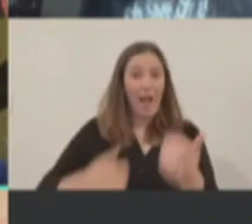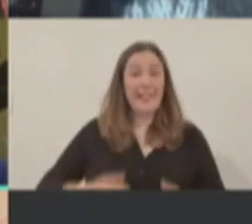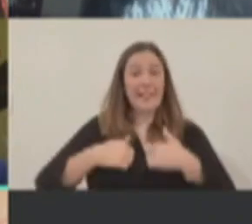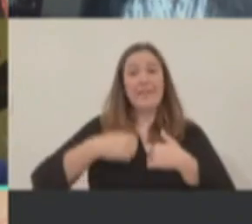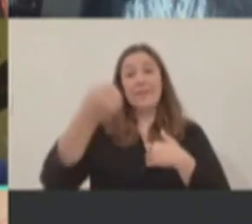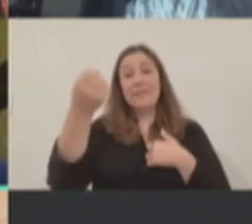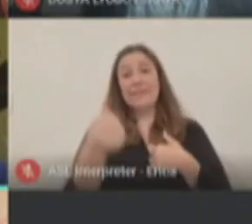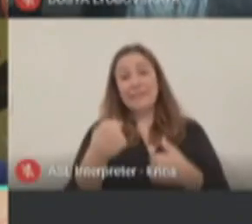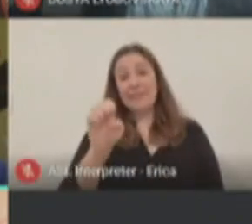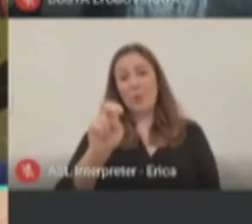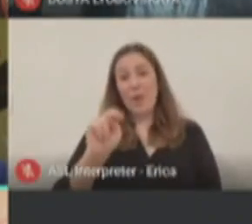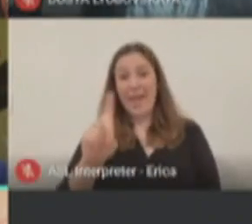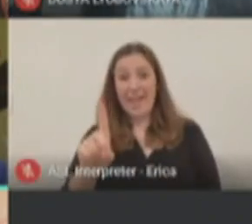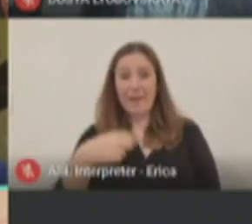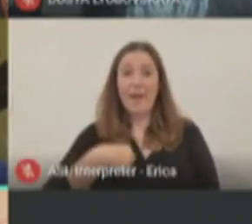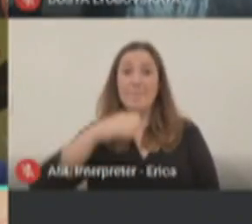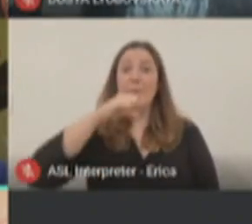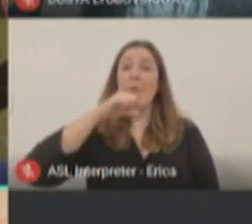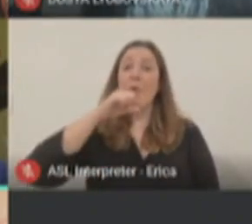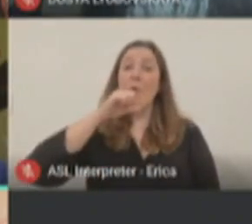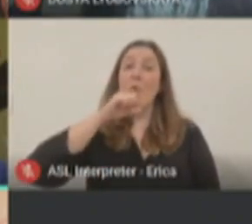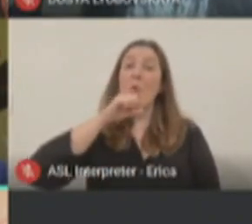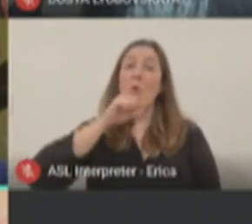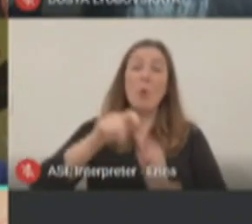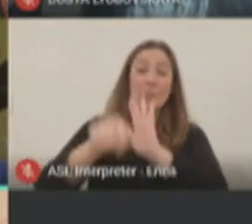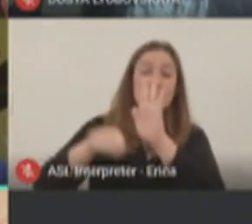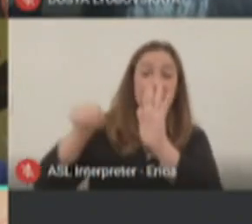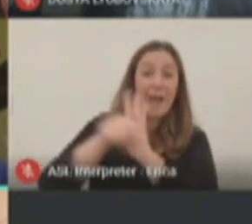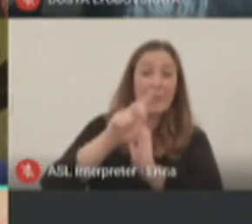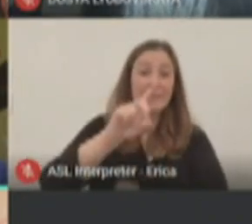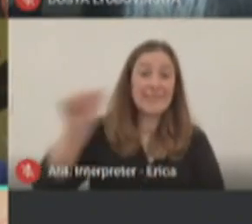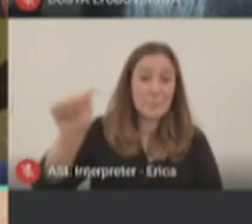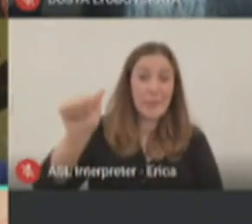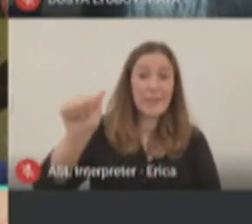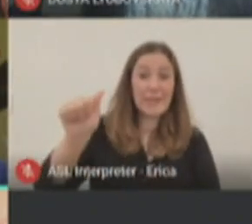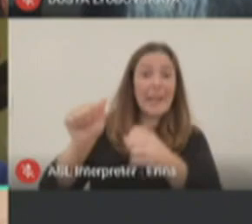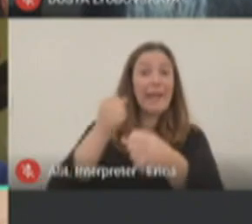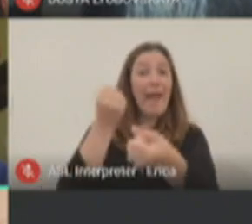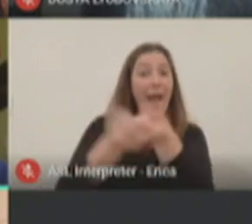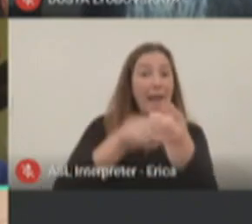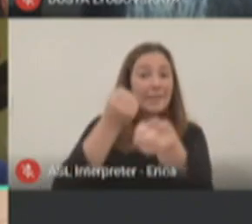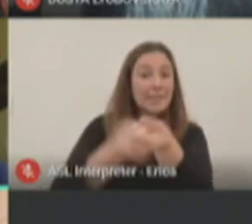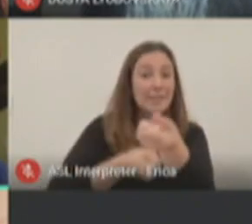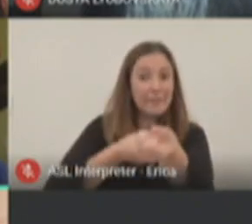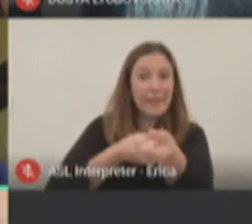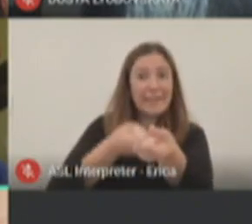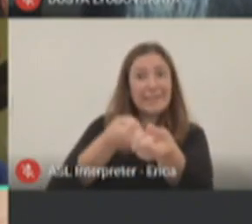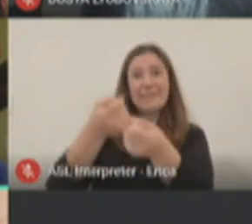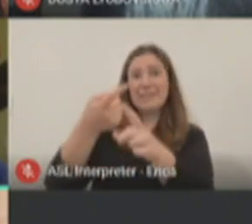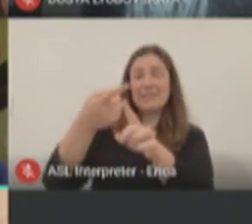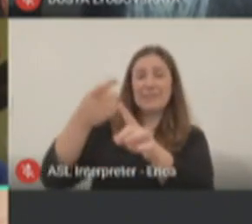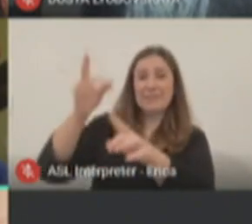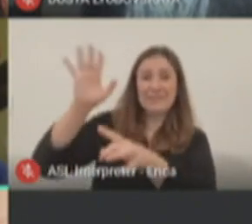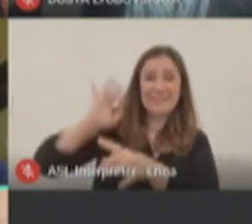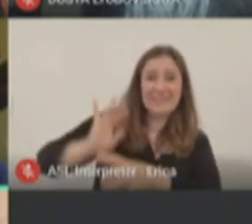End. I'm an old-time disability activist from the 70s.